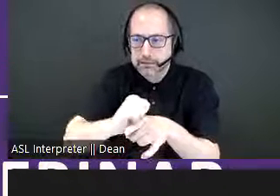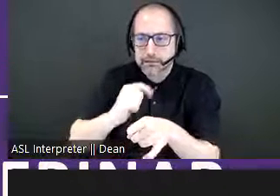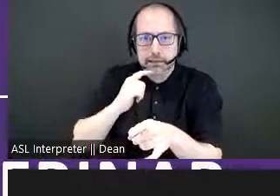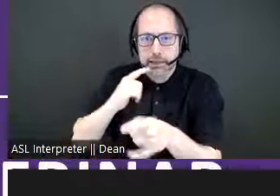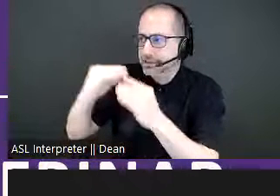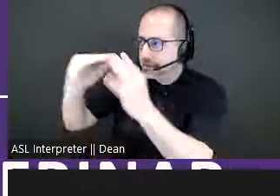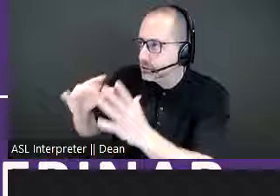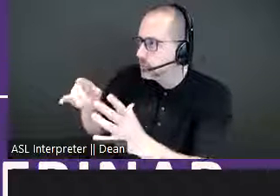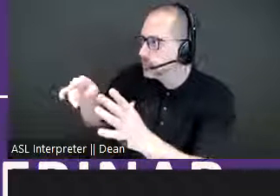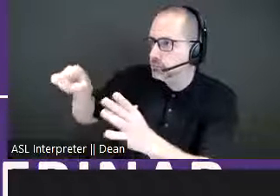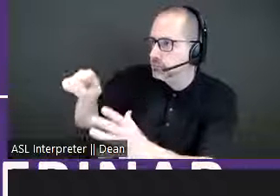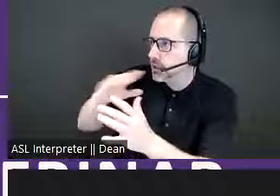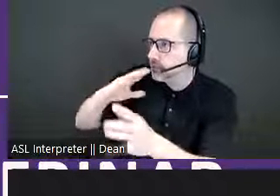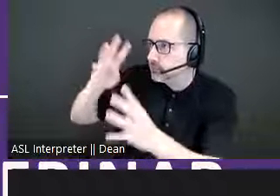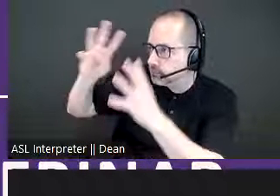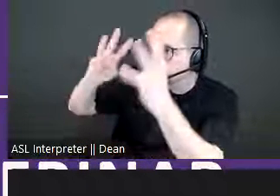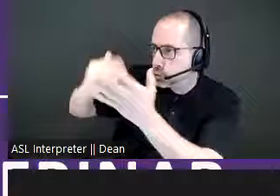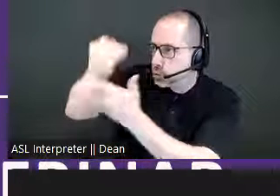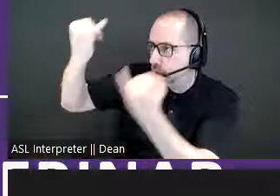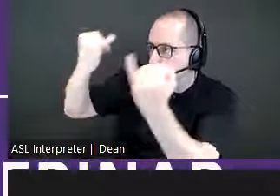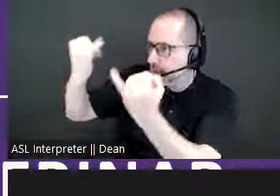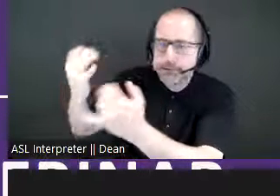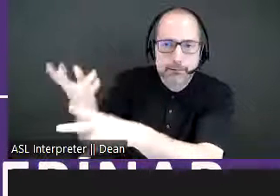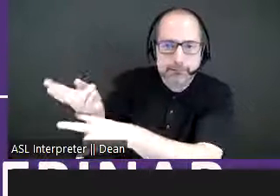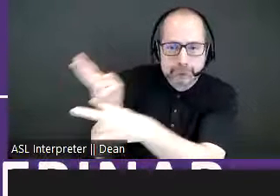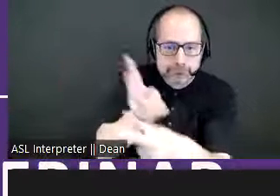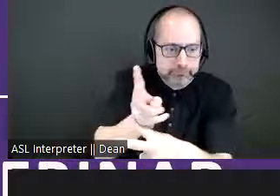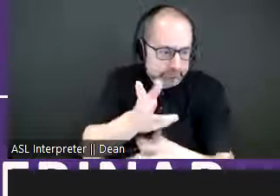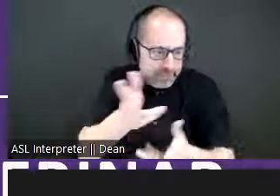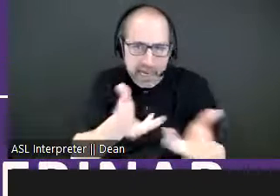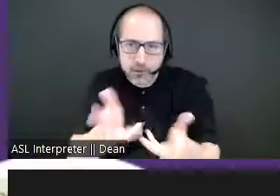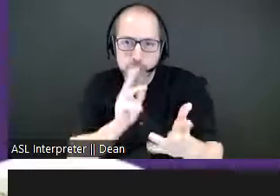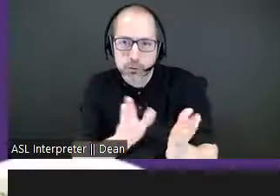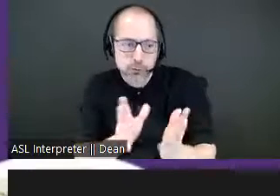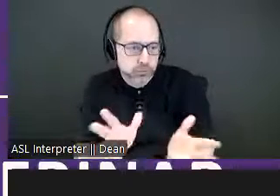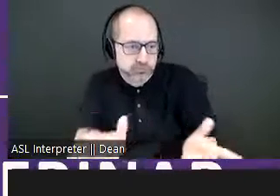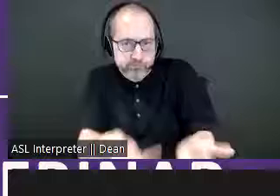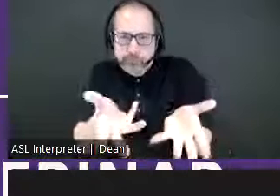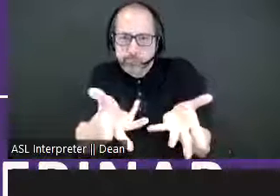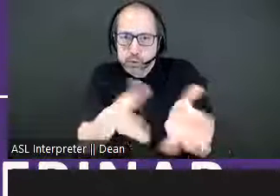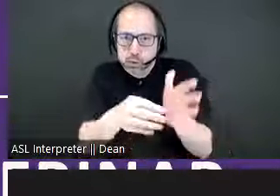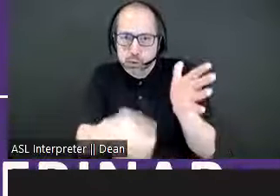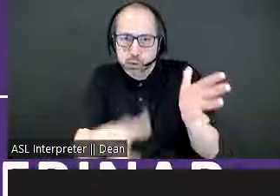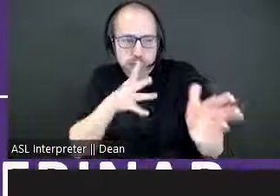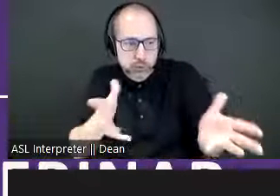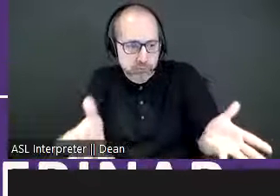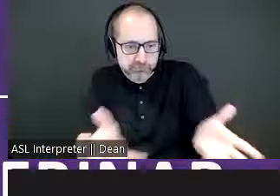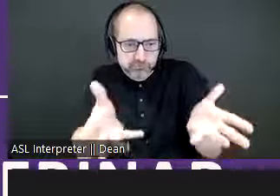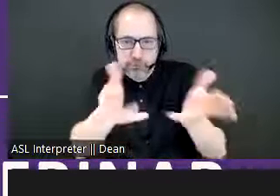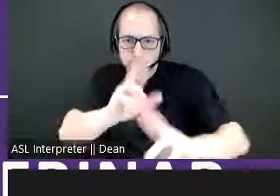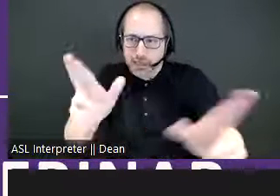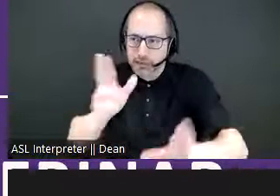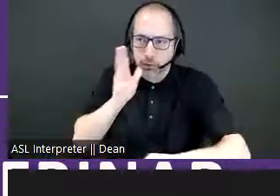practitioners, working with our colleagues to better engage students to prepare them for the future.